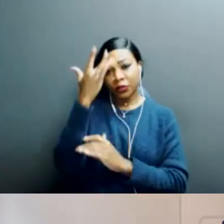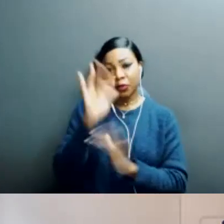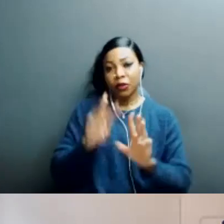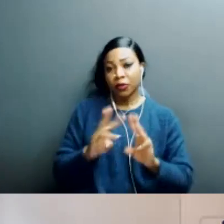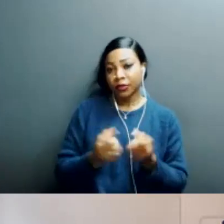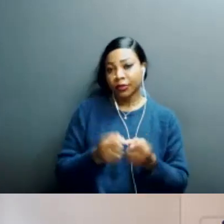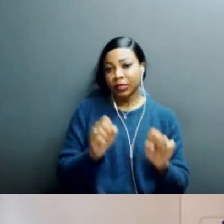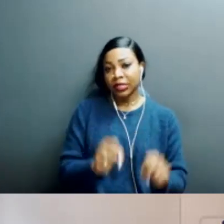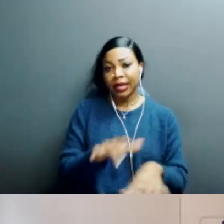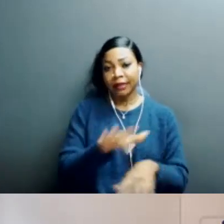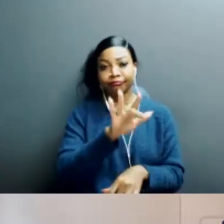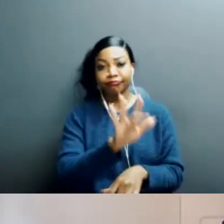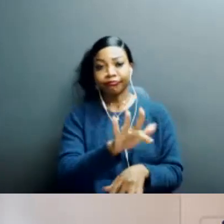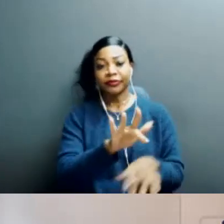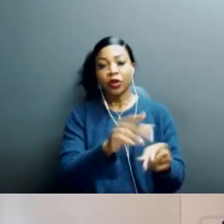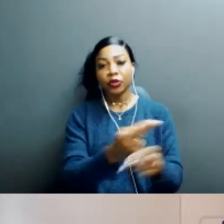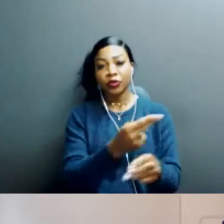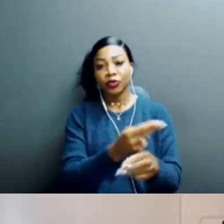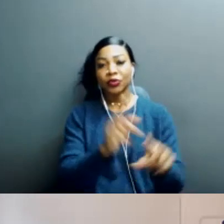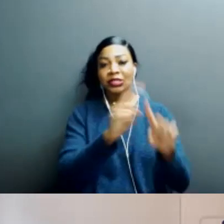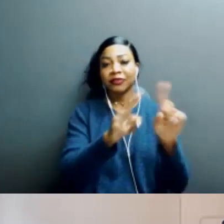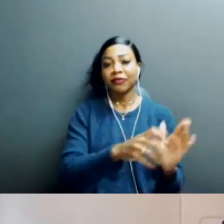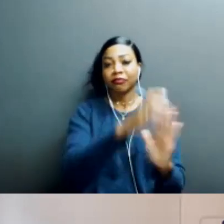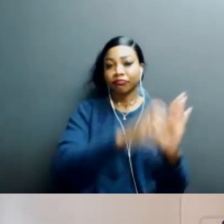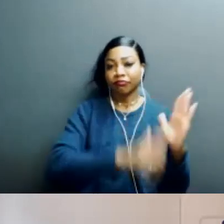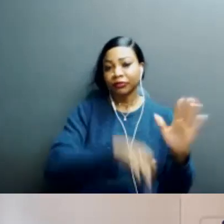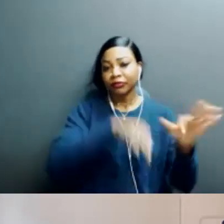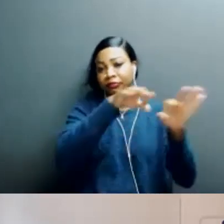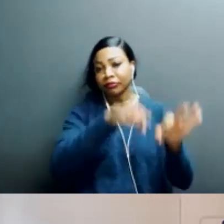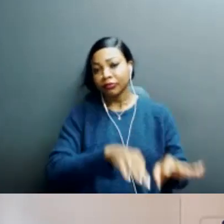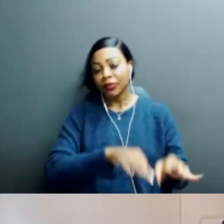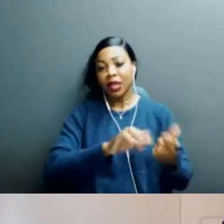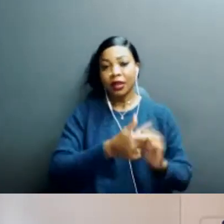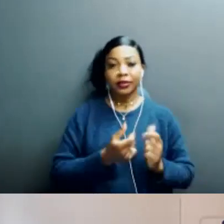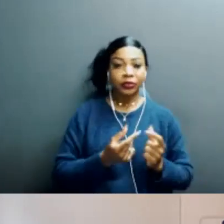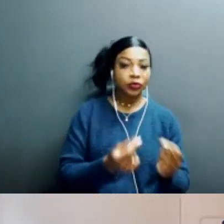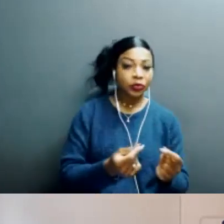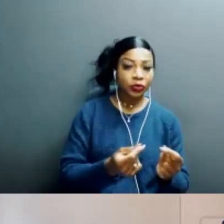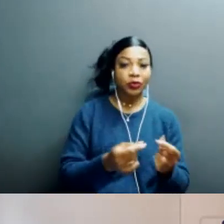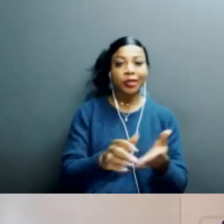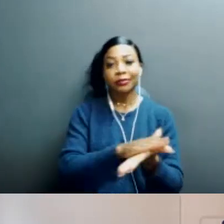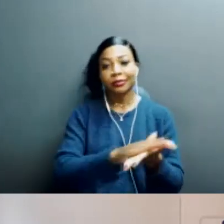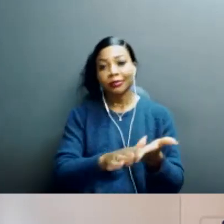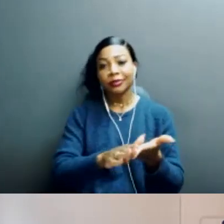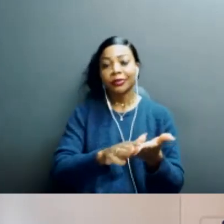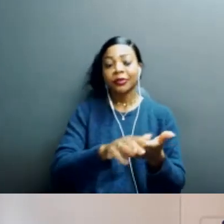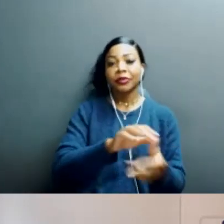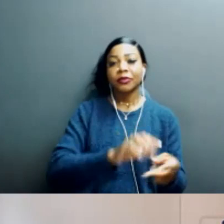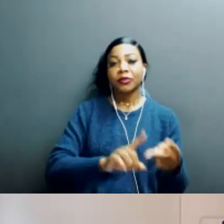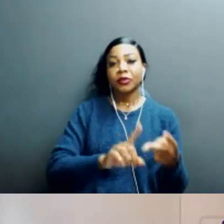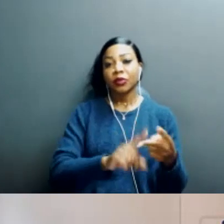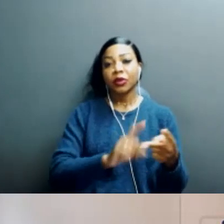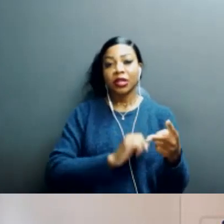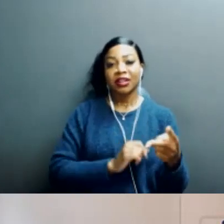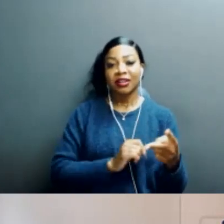different uh worksheets that would for example walk you through how to do um like a device swipe or walk you through how to reset some